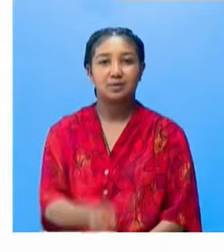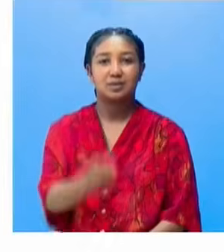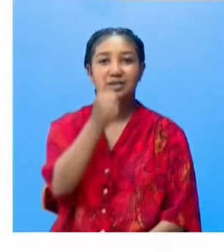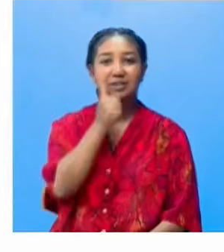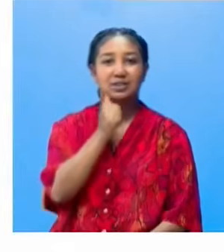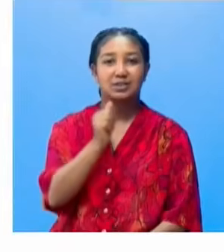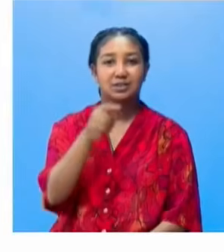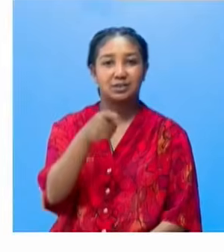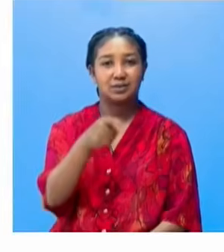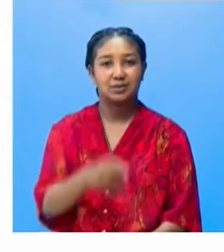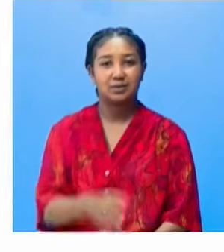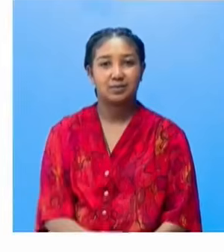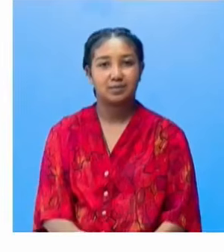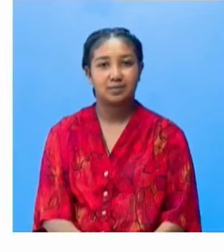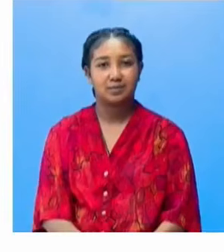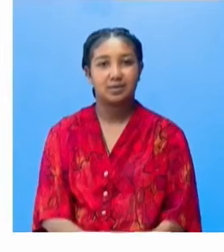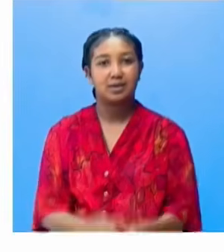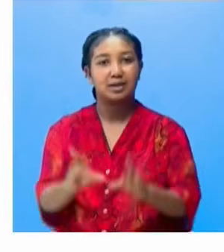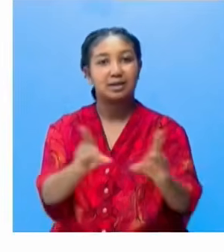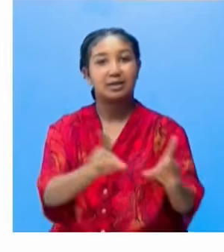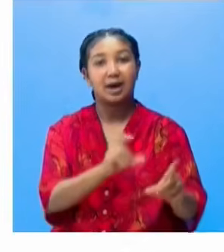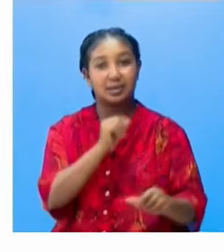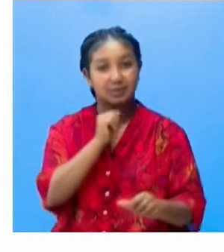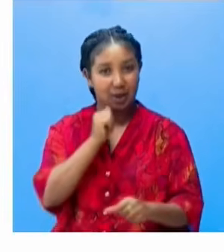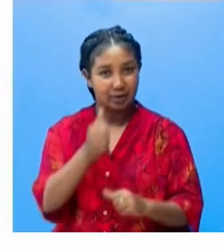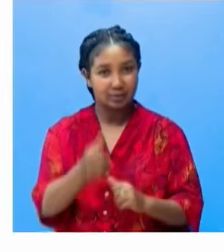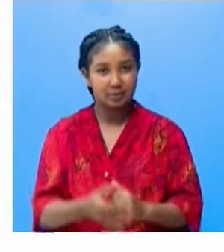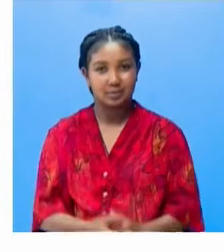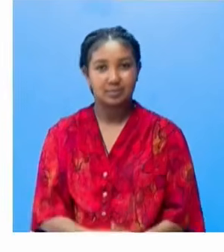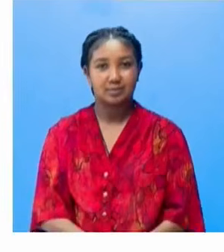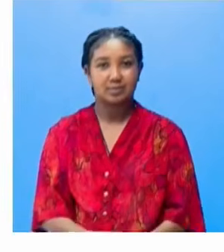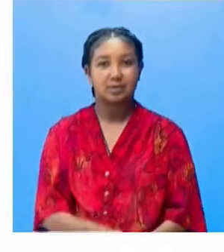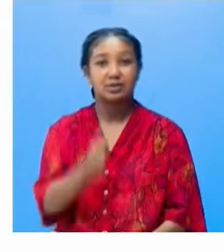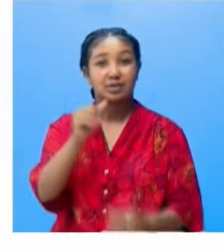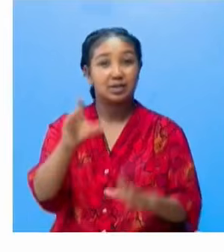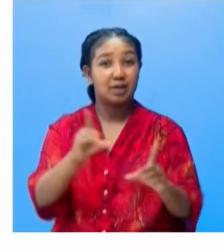She does not